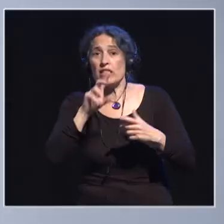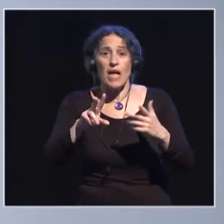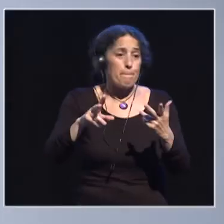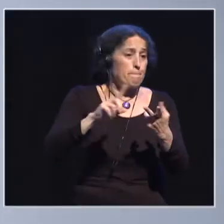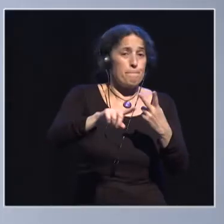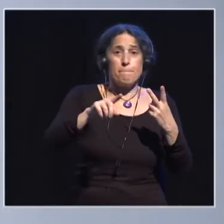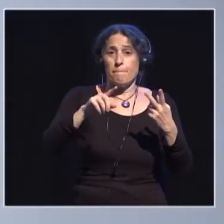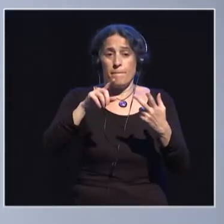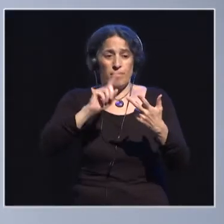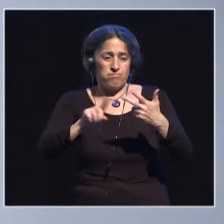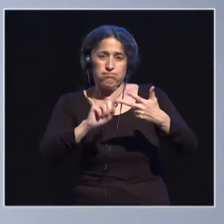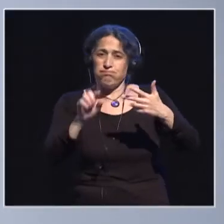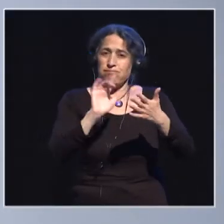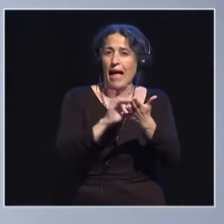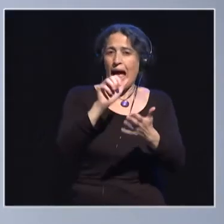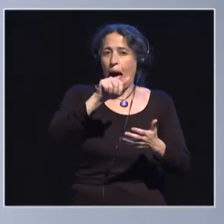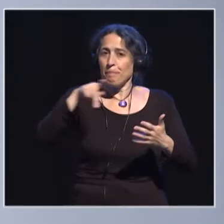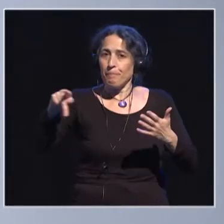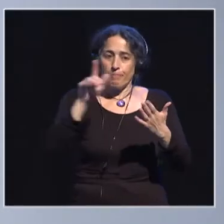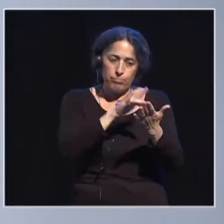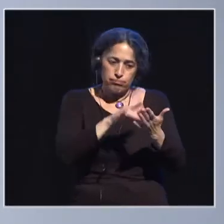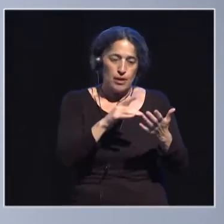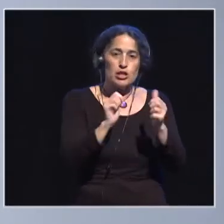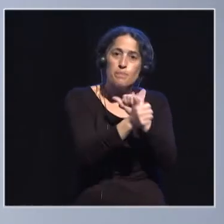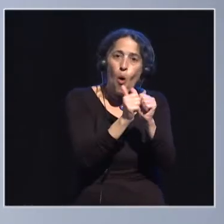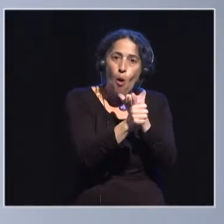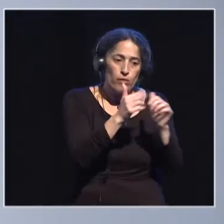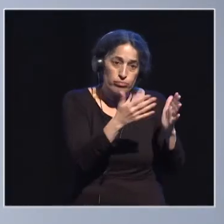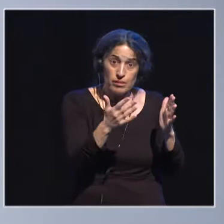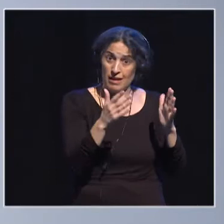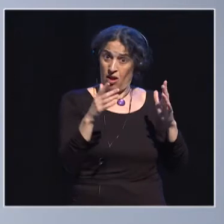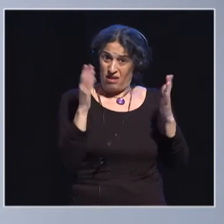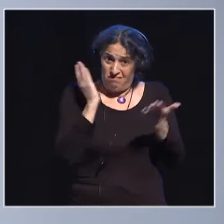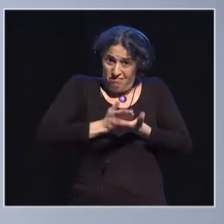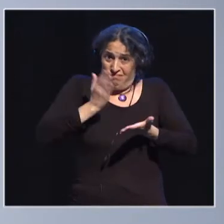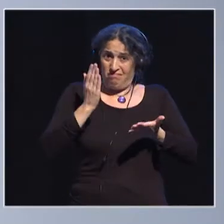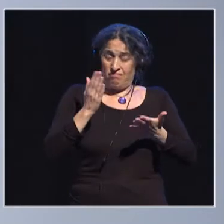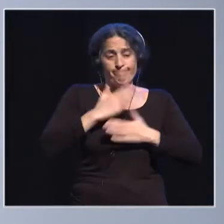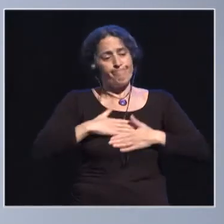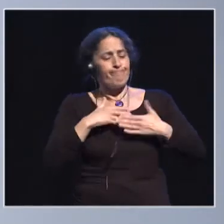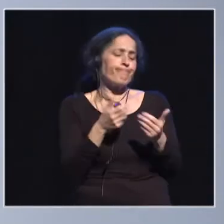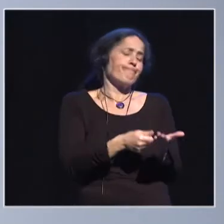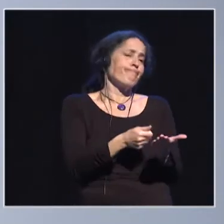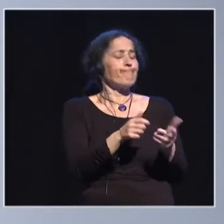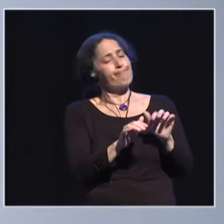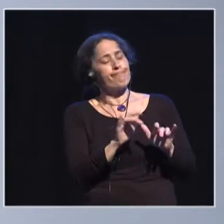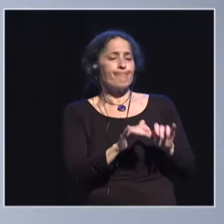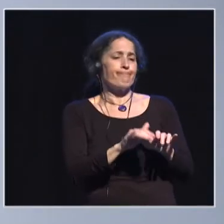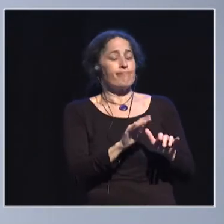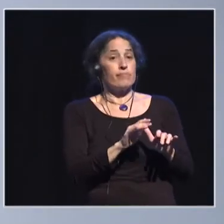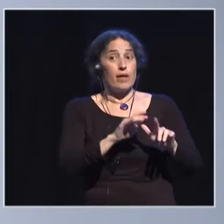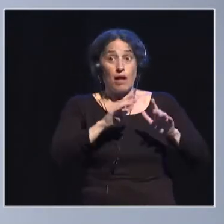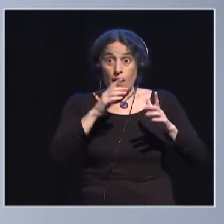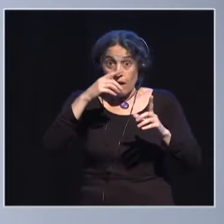know, what are the dangers there in terms of the youth actually using these tools that organizations